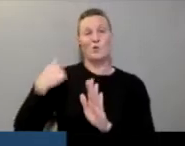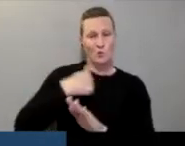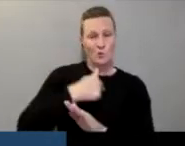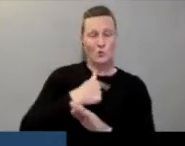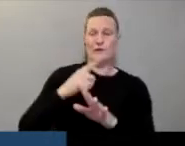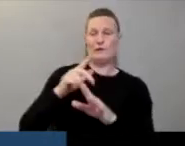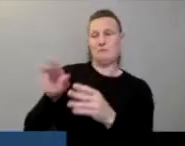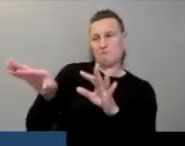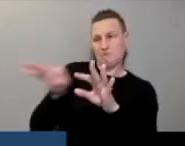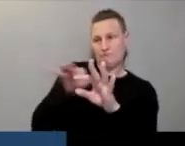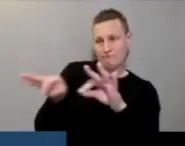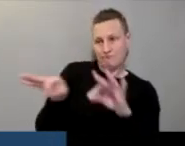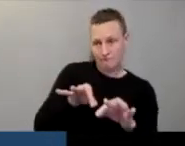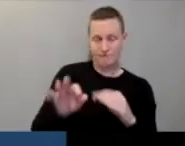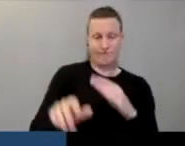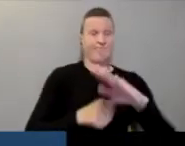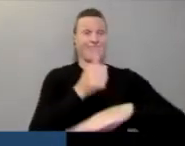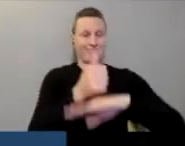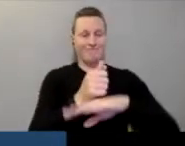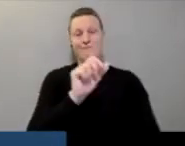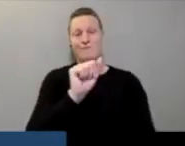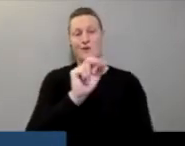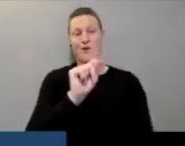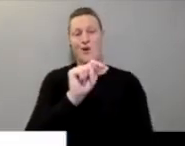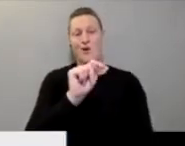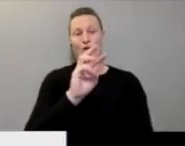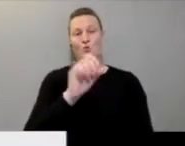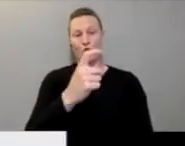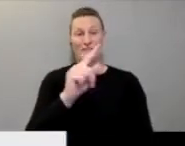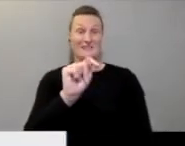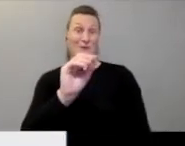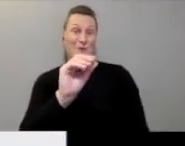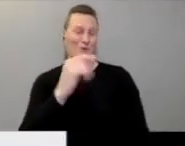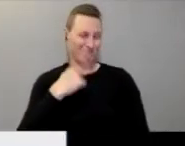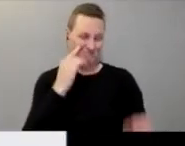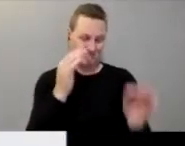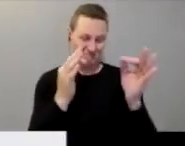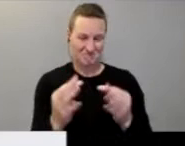is ArtworxTO. Next slide, please.